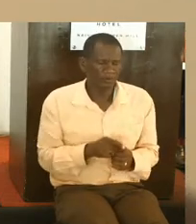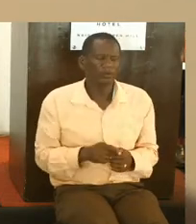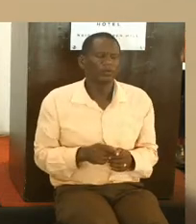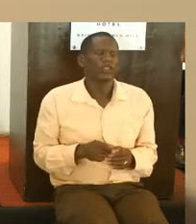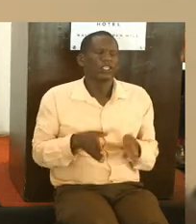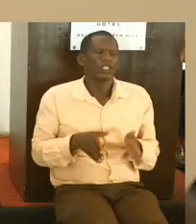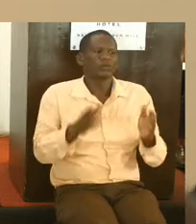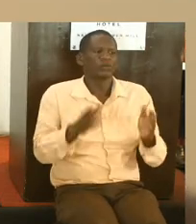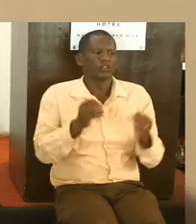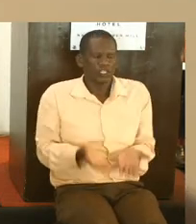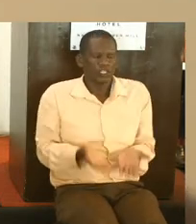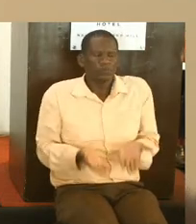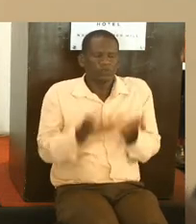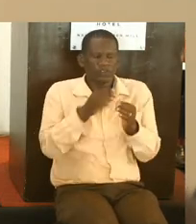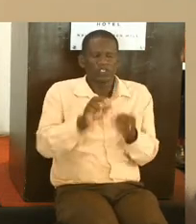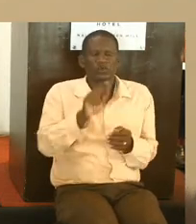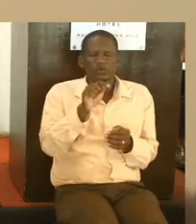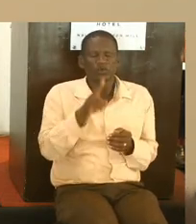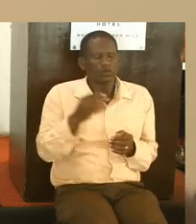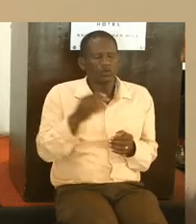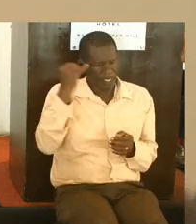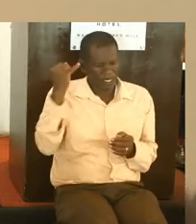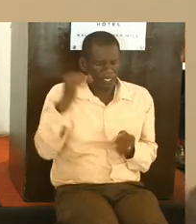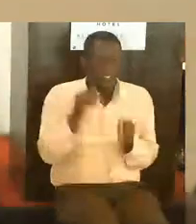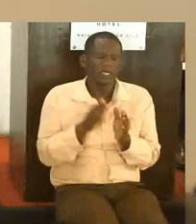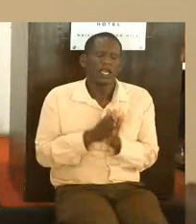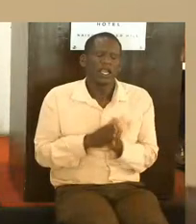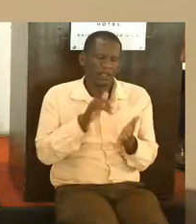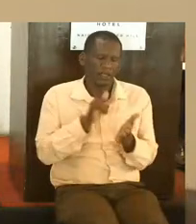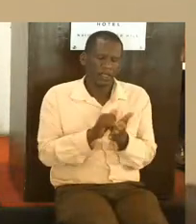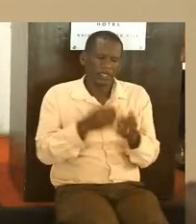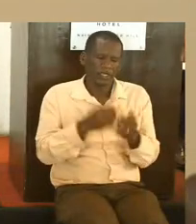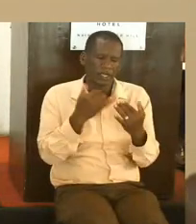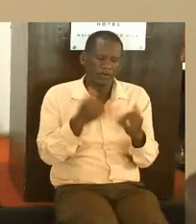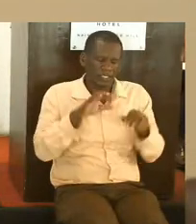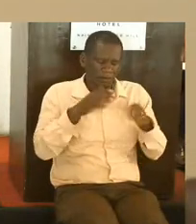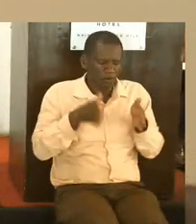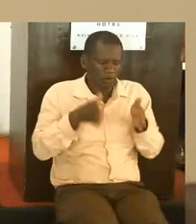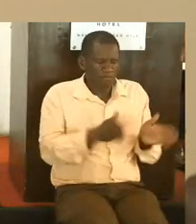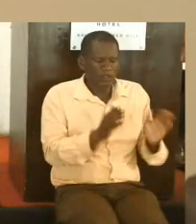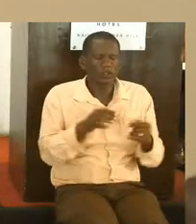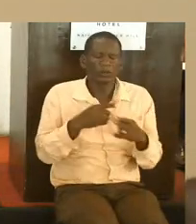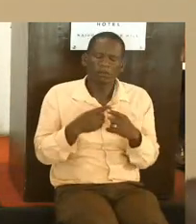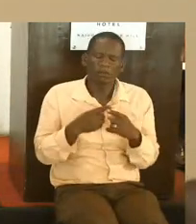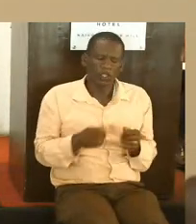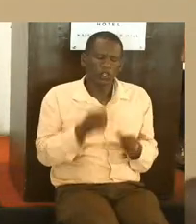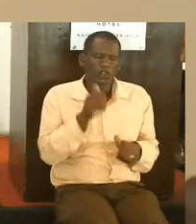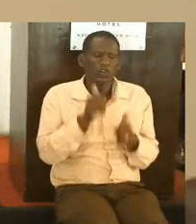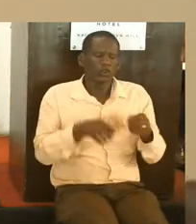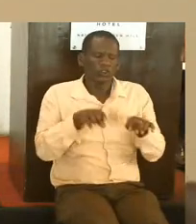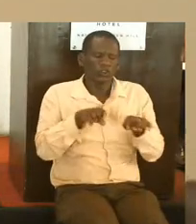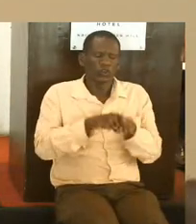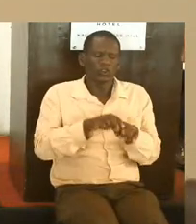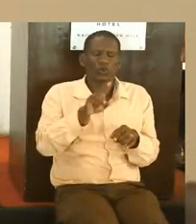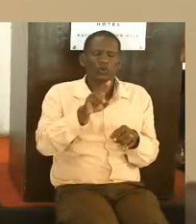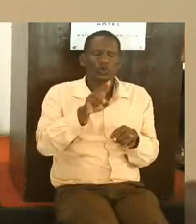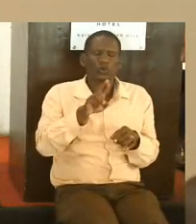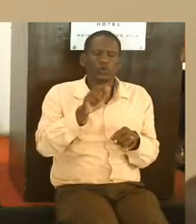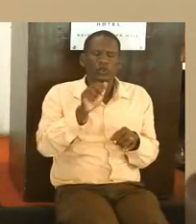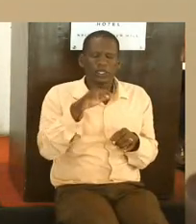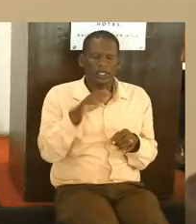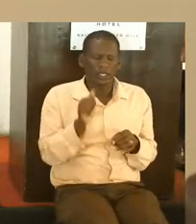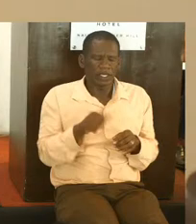to enriching this utu idea and that of course is about methodology but which of course right here underneath